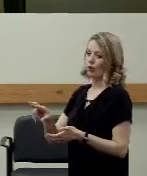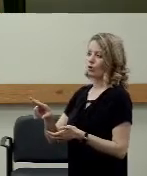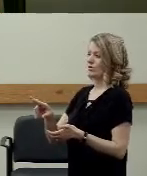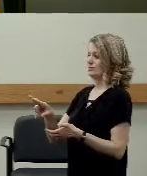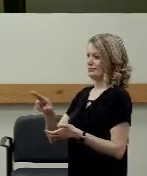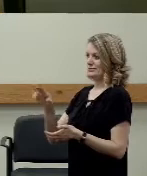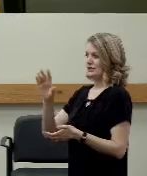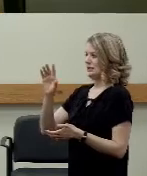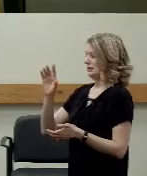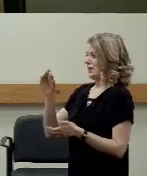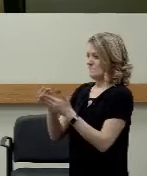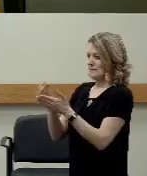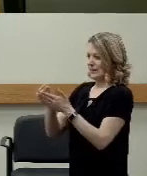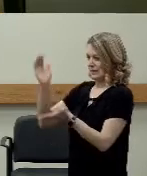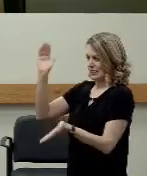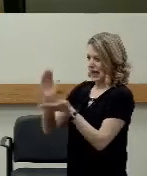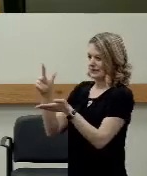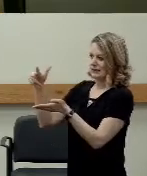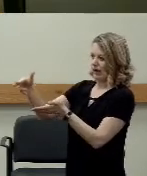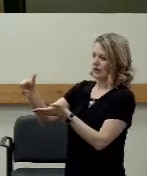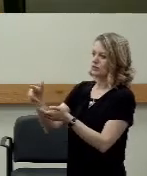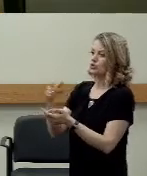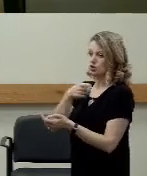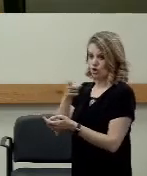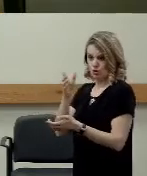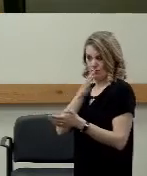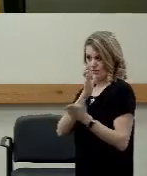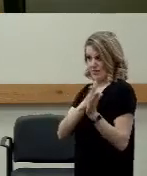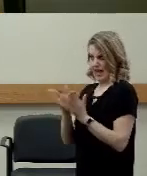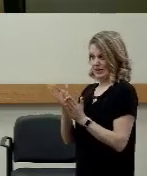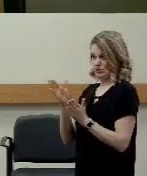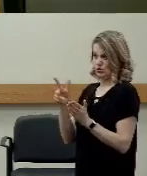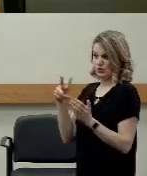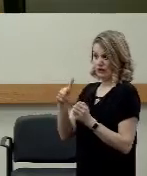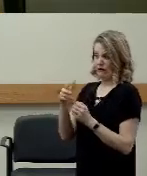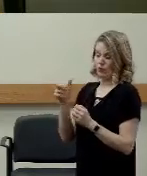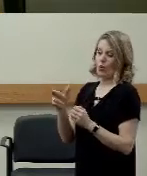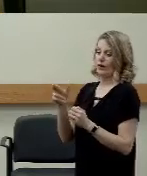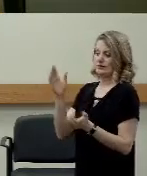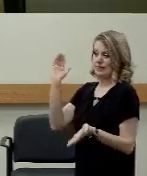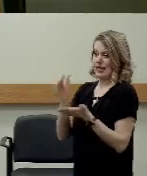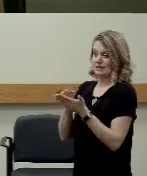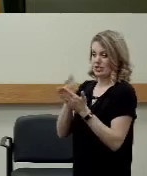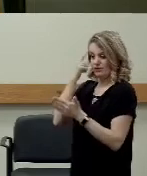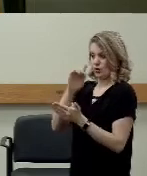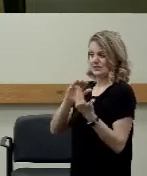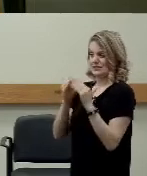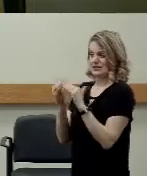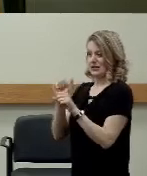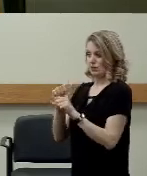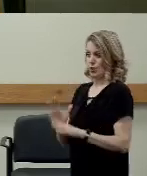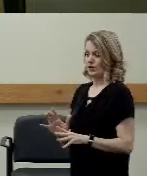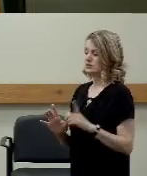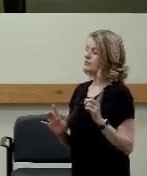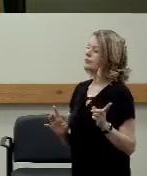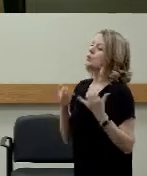city employees? We have budget planning underway right now. We've estimated